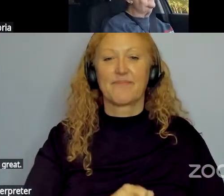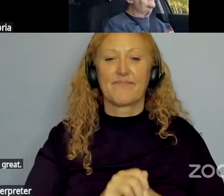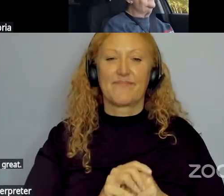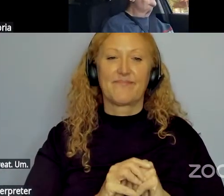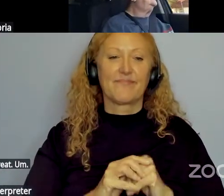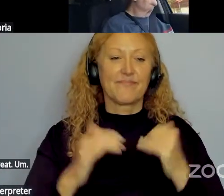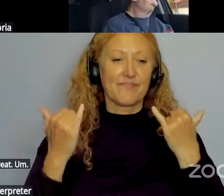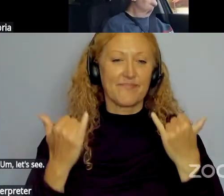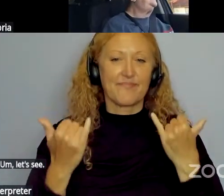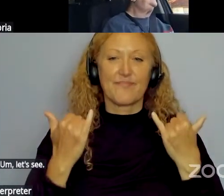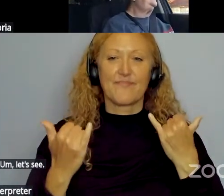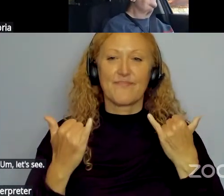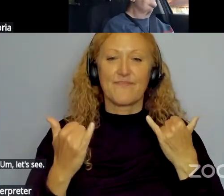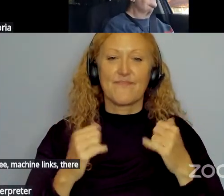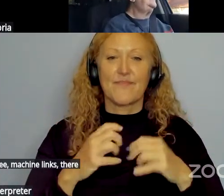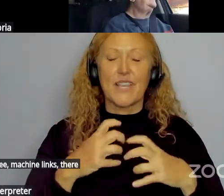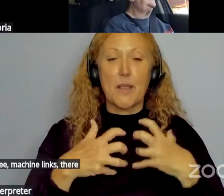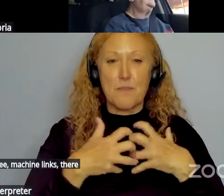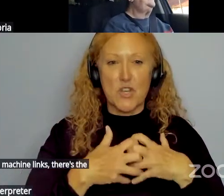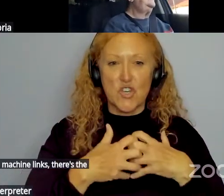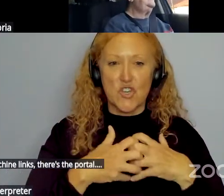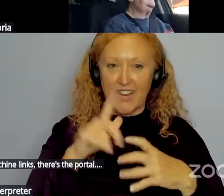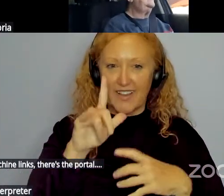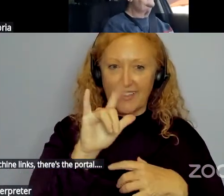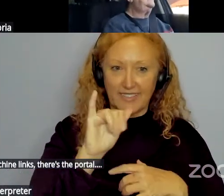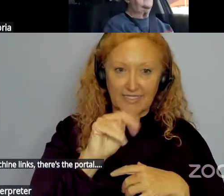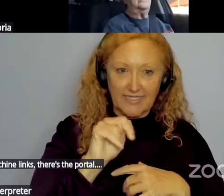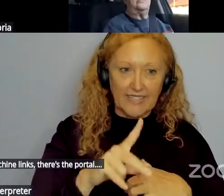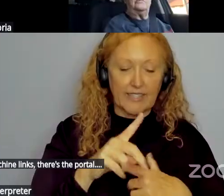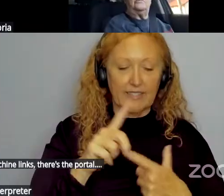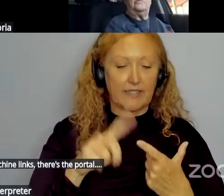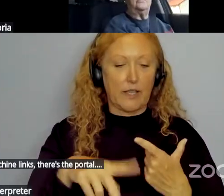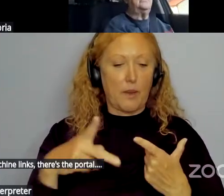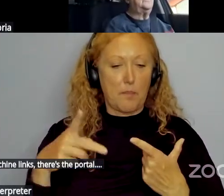see, machine links. There's the portal.